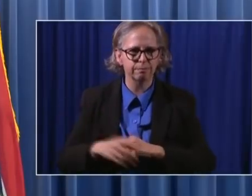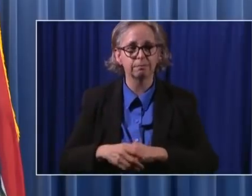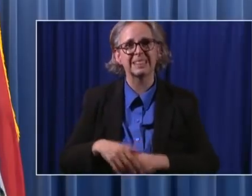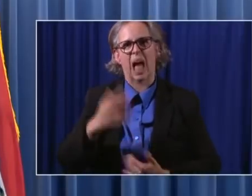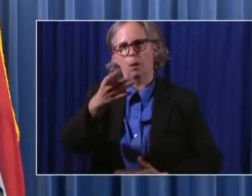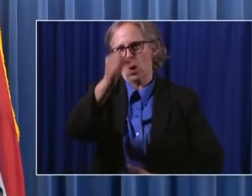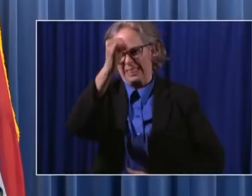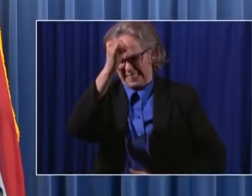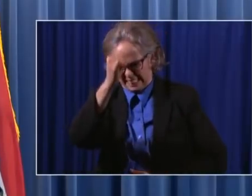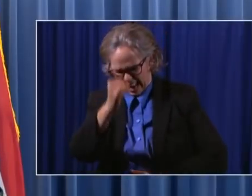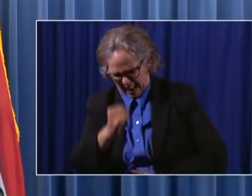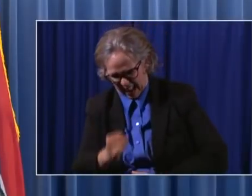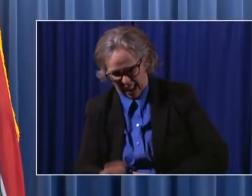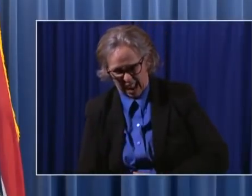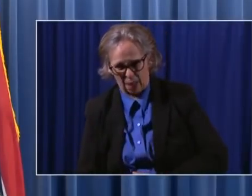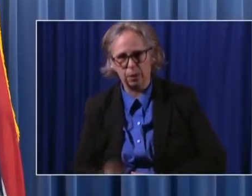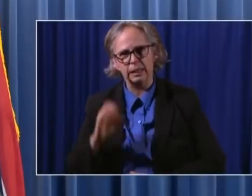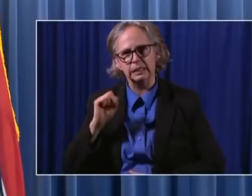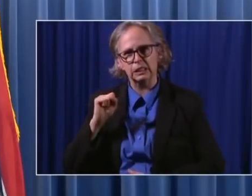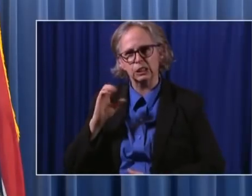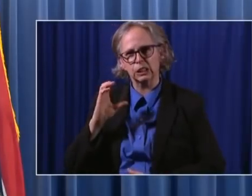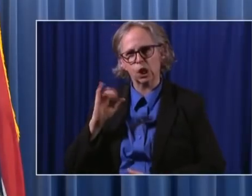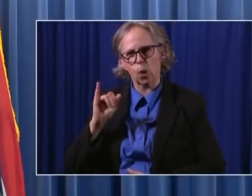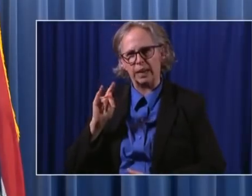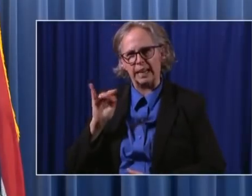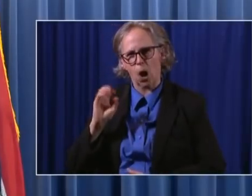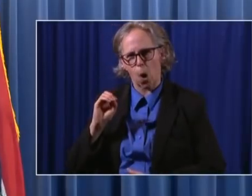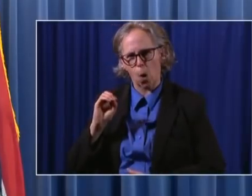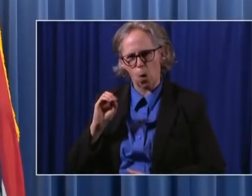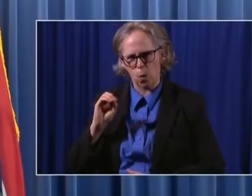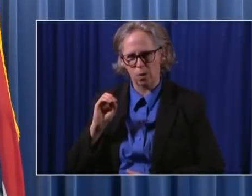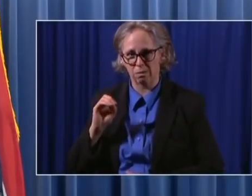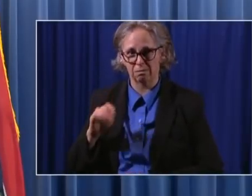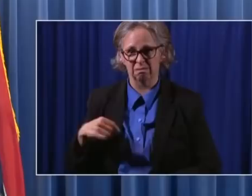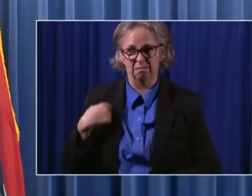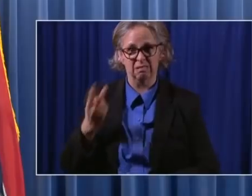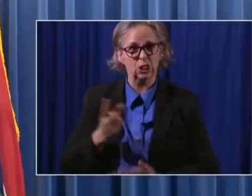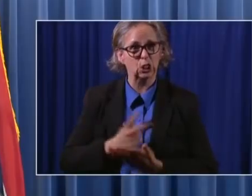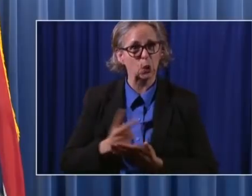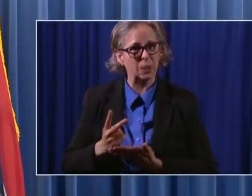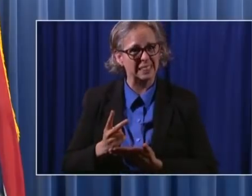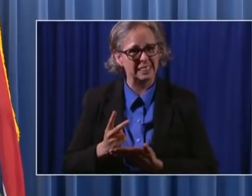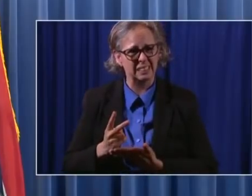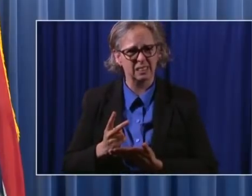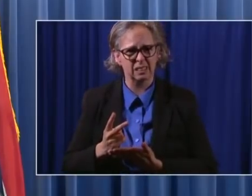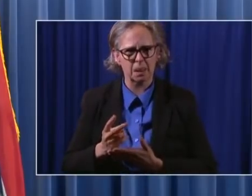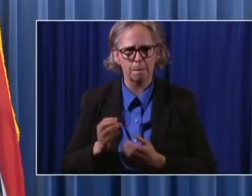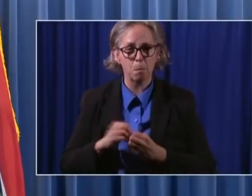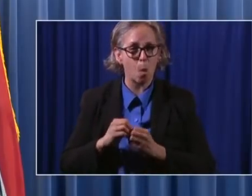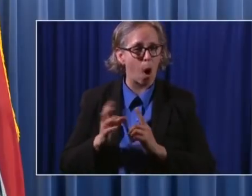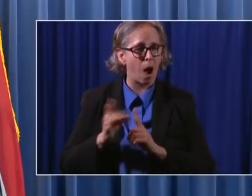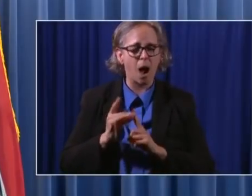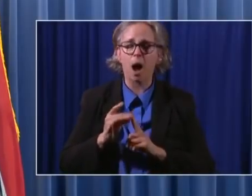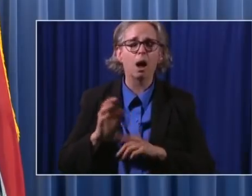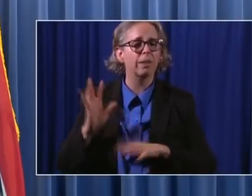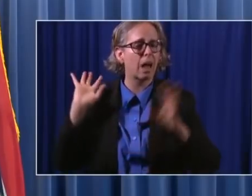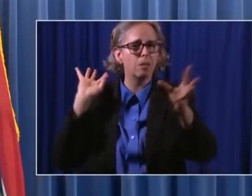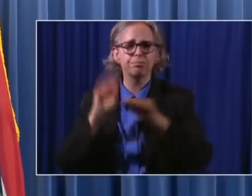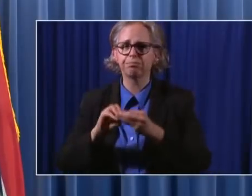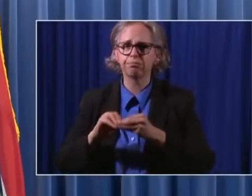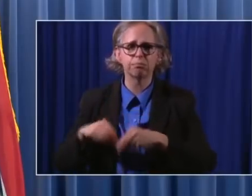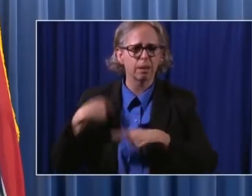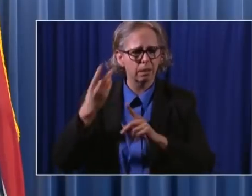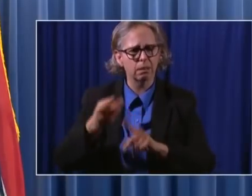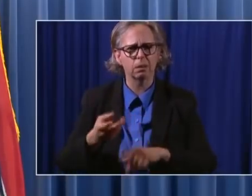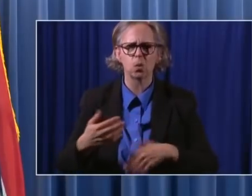Ohio, has seen more cases in the last 2 weeks than it has over the course of the rest of the pandemic.